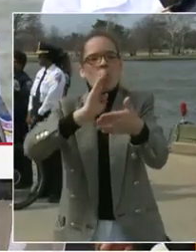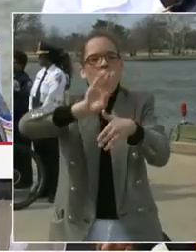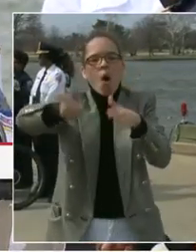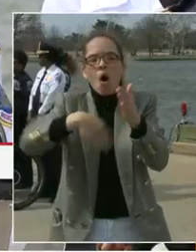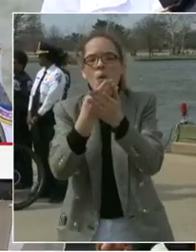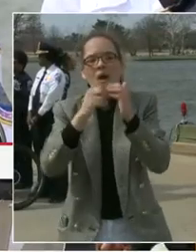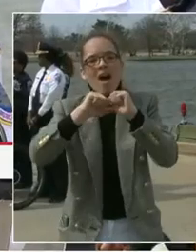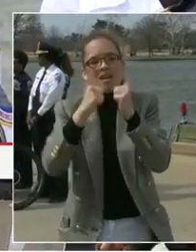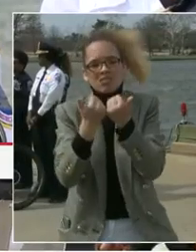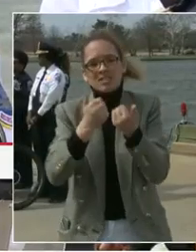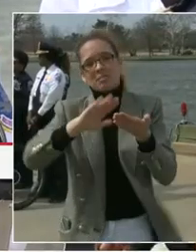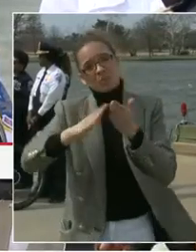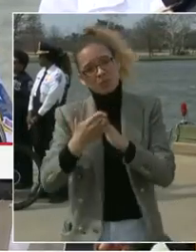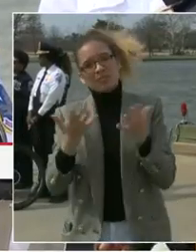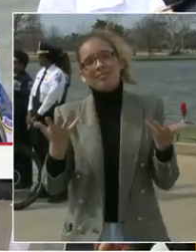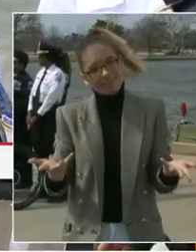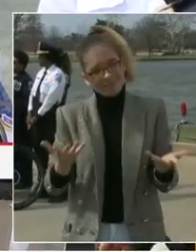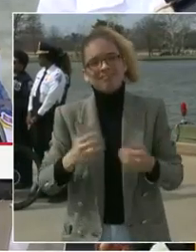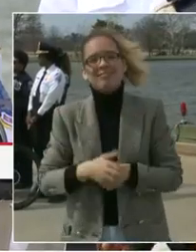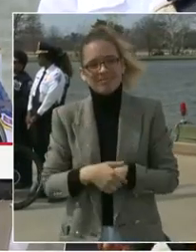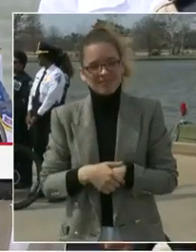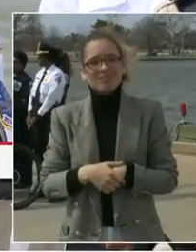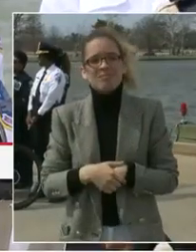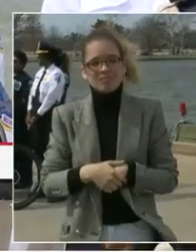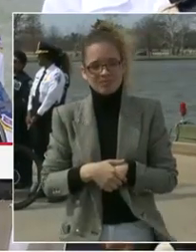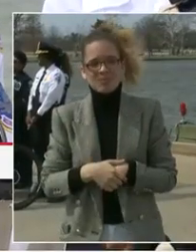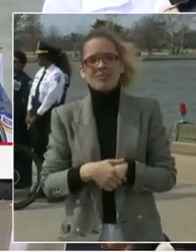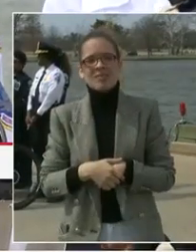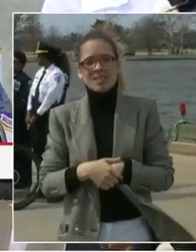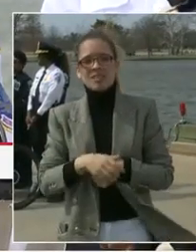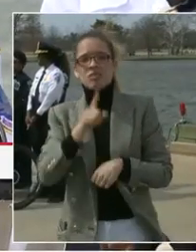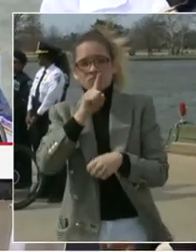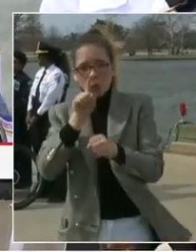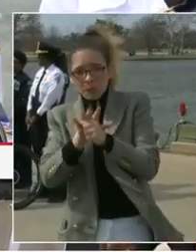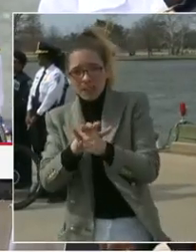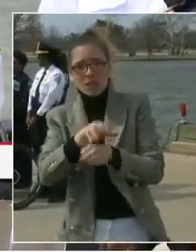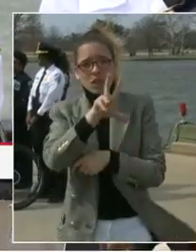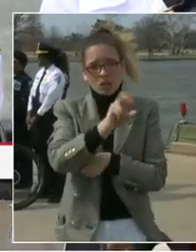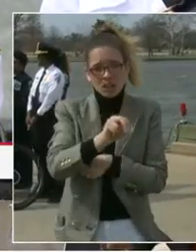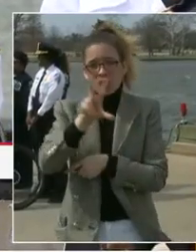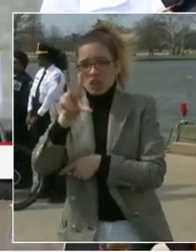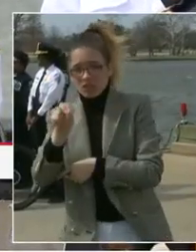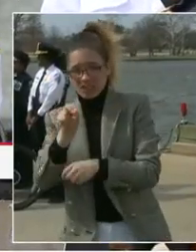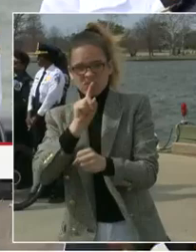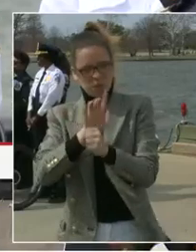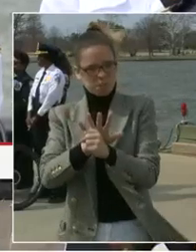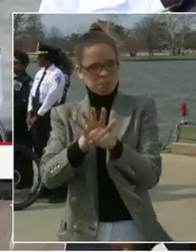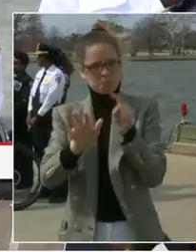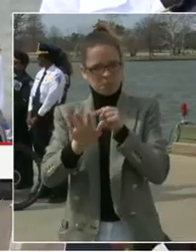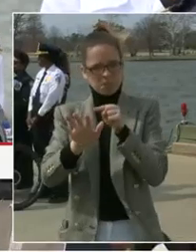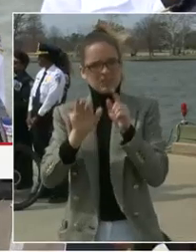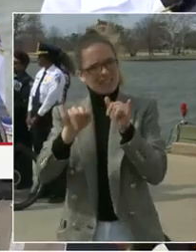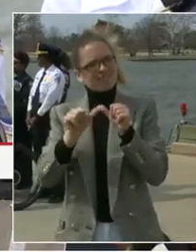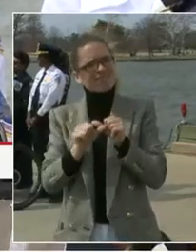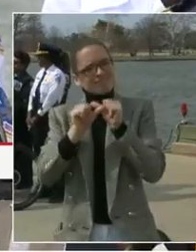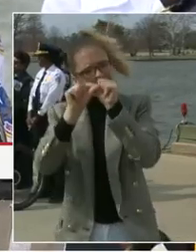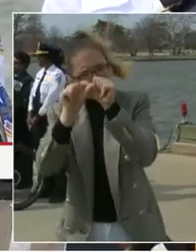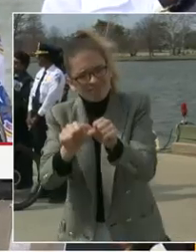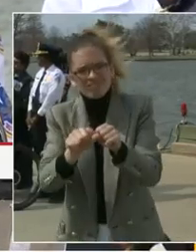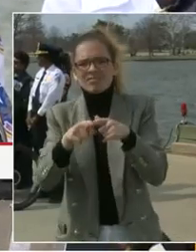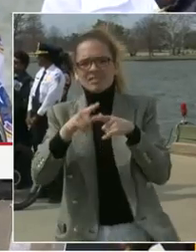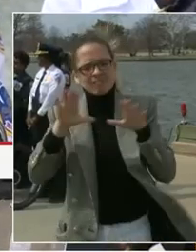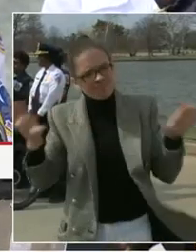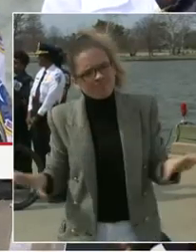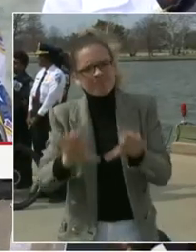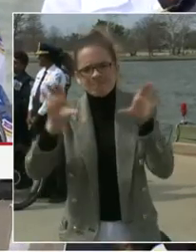serve. With our commitment to 30 by 30, MPD is promising to continue the good work we have done for years. We